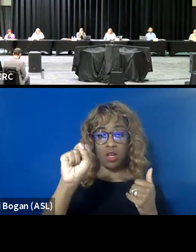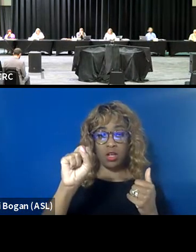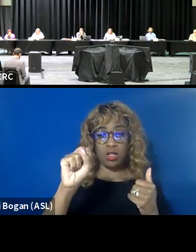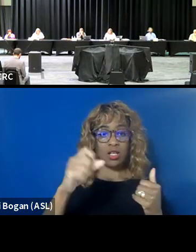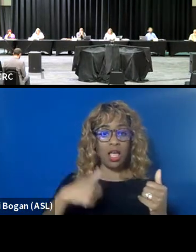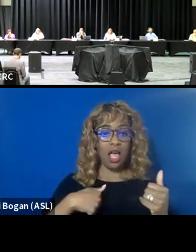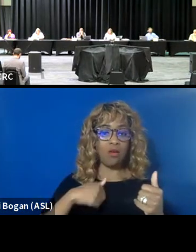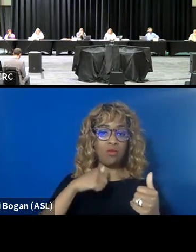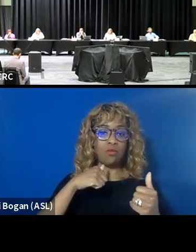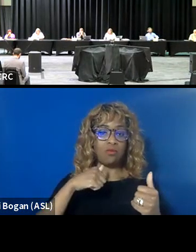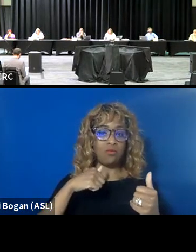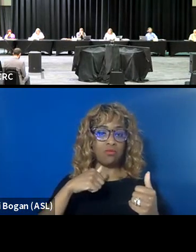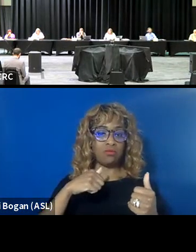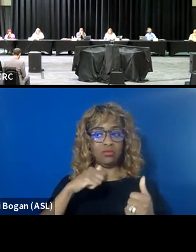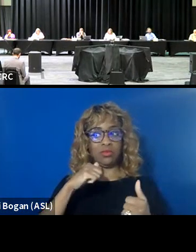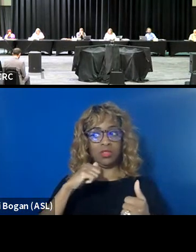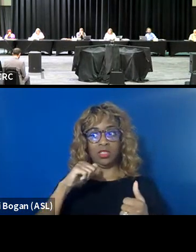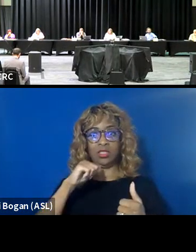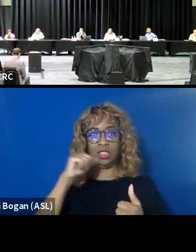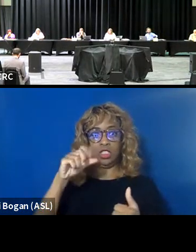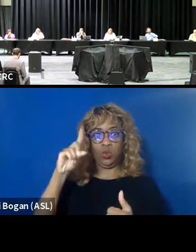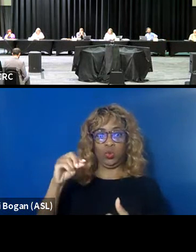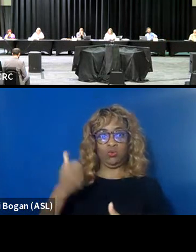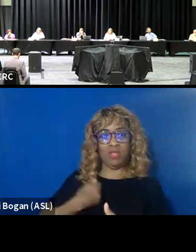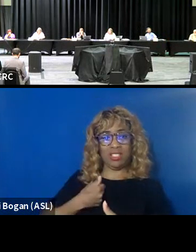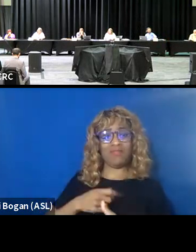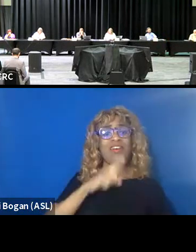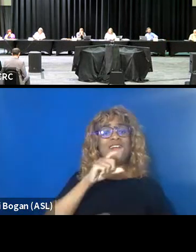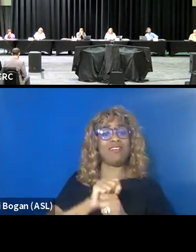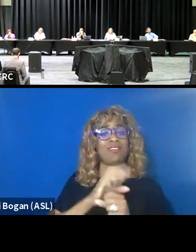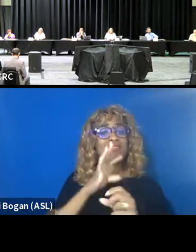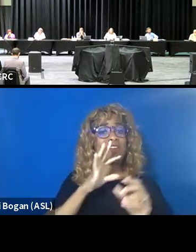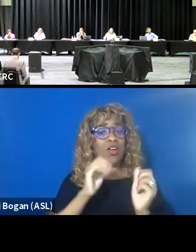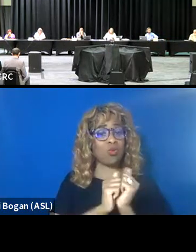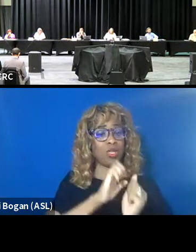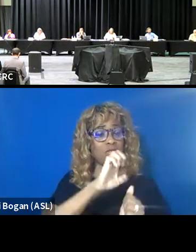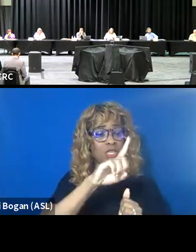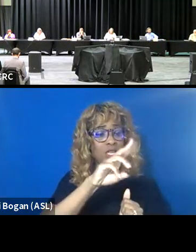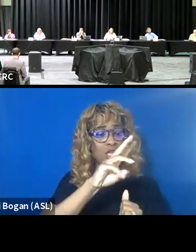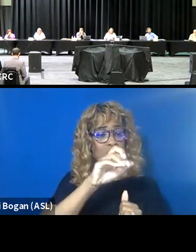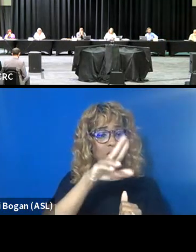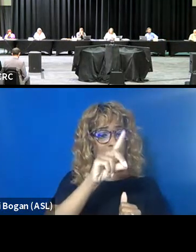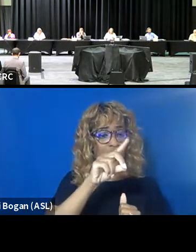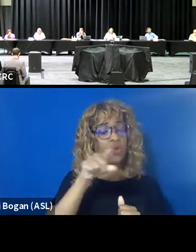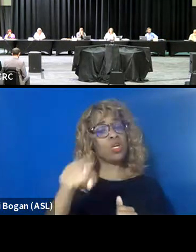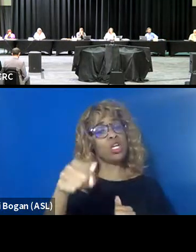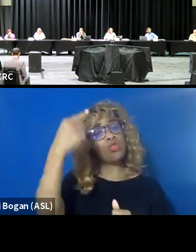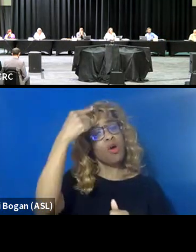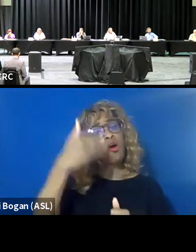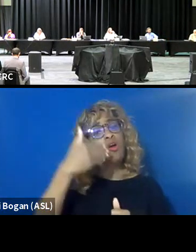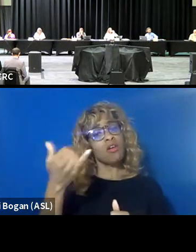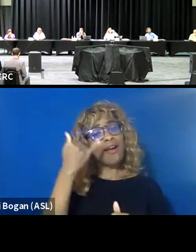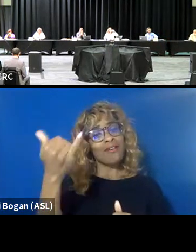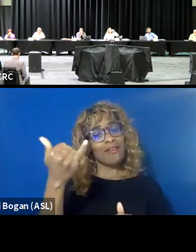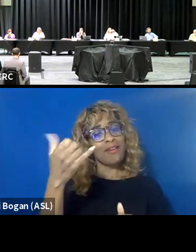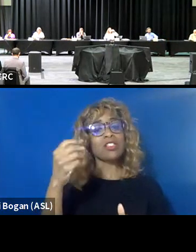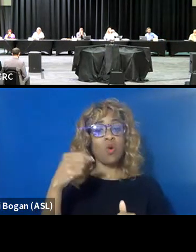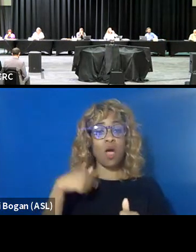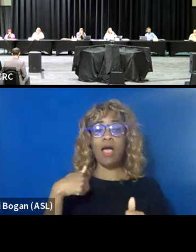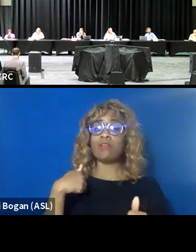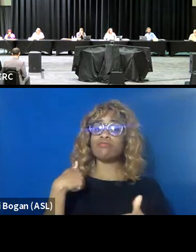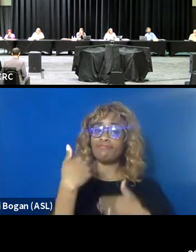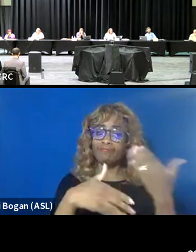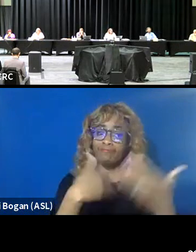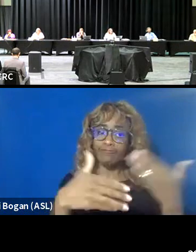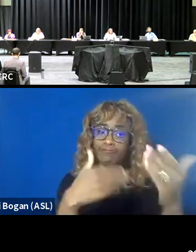it, as it may seem. I actually talked to Edward about this. He thought it was a good idea, so I proceeded with